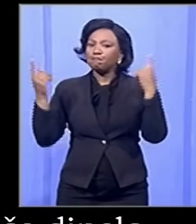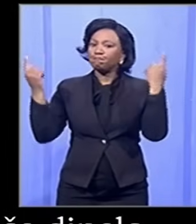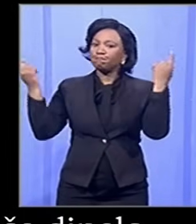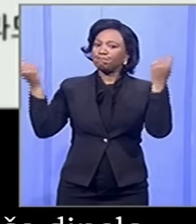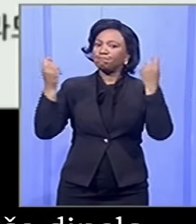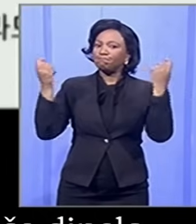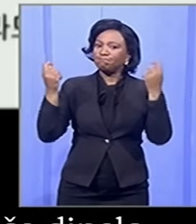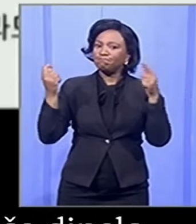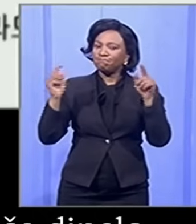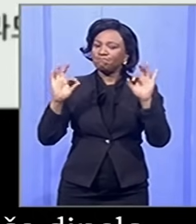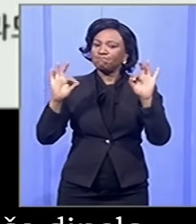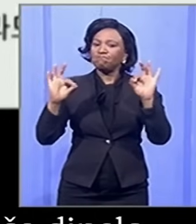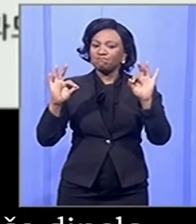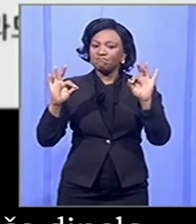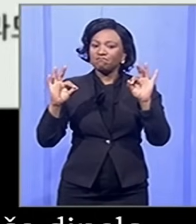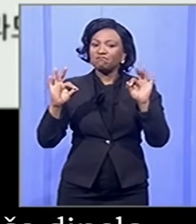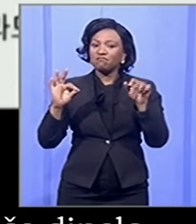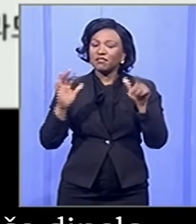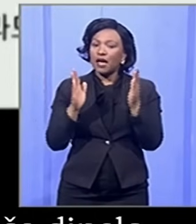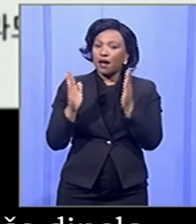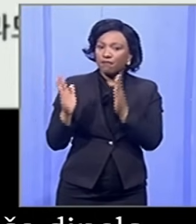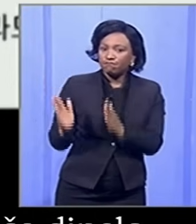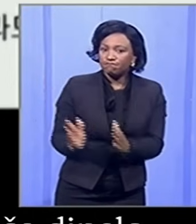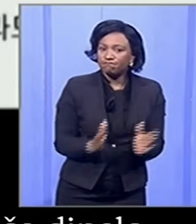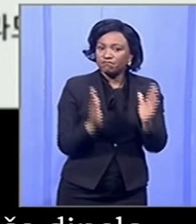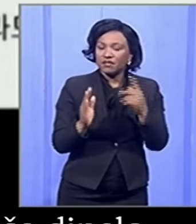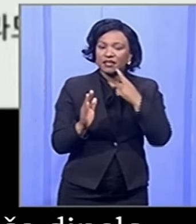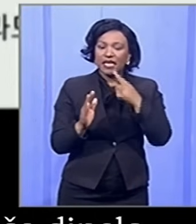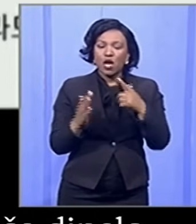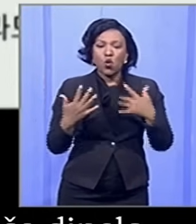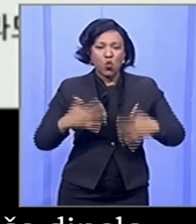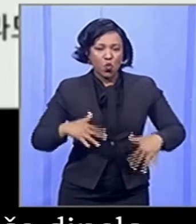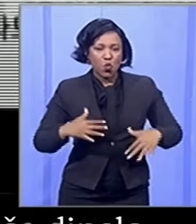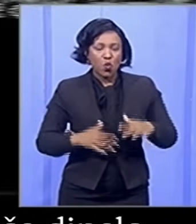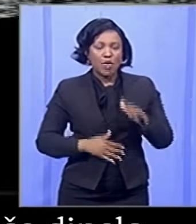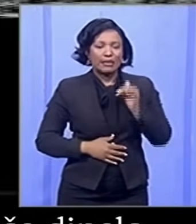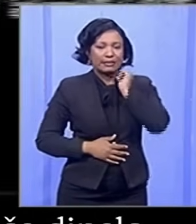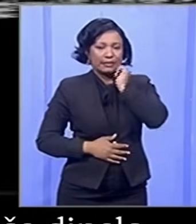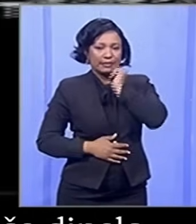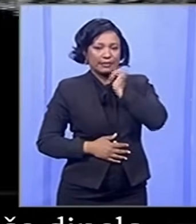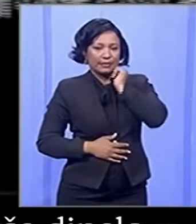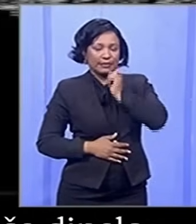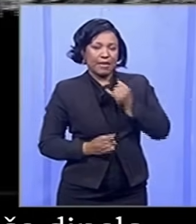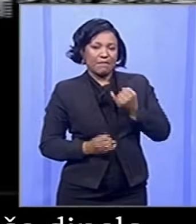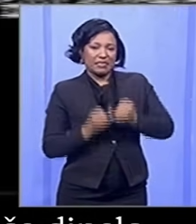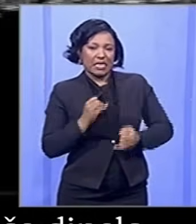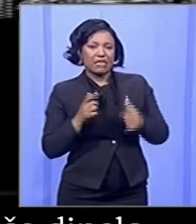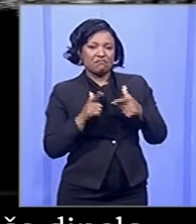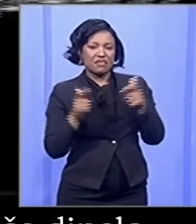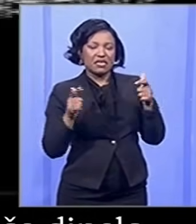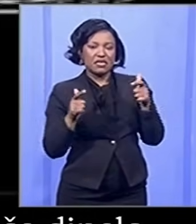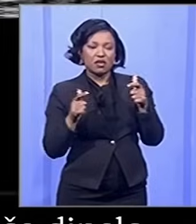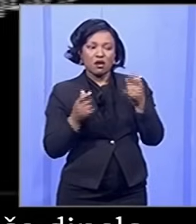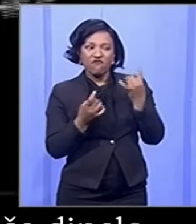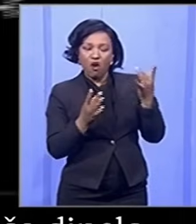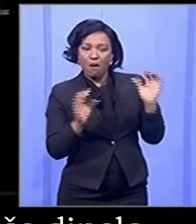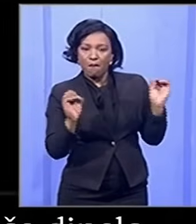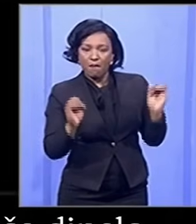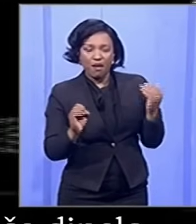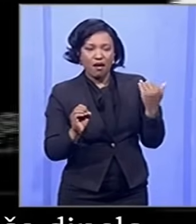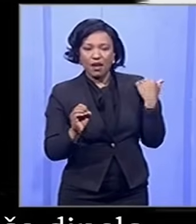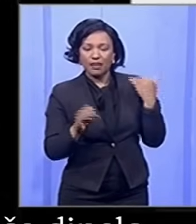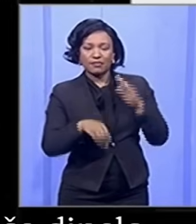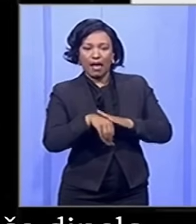semmušo. Barulaganyi ba amogetše gore ba dirile phošo e kgolo gomme selo sa mohuta wo se ka se sa